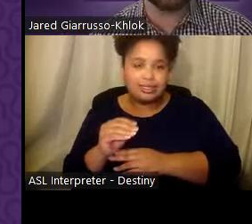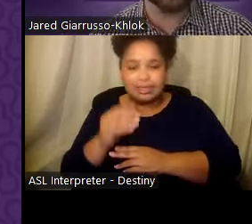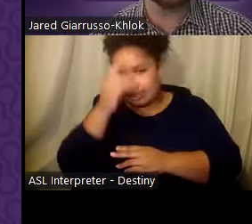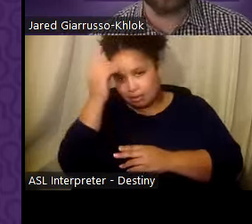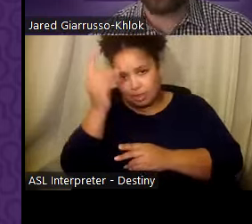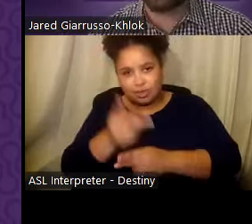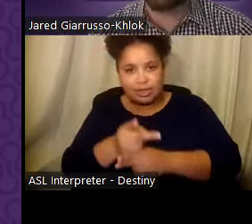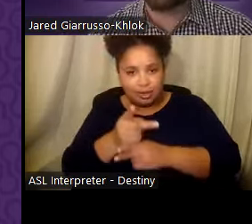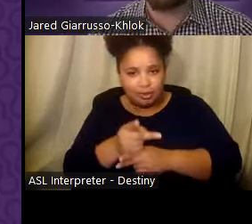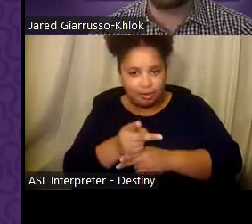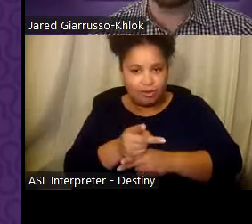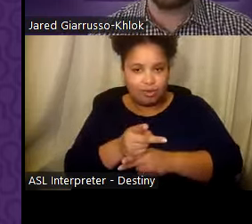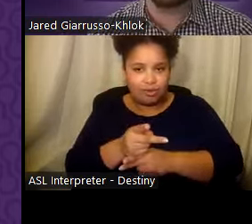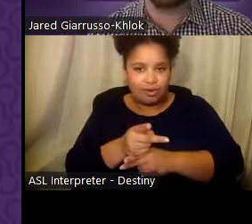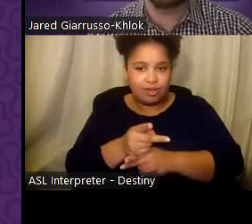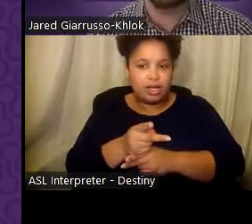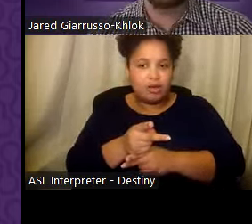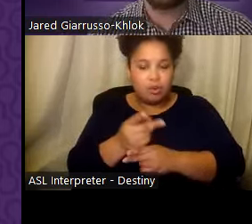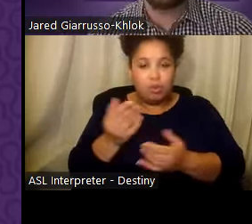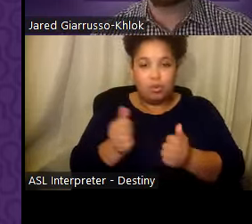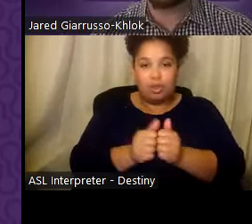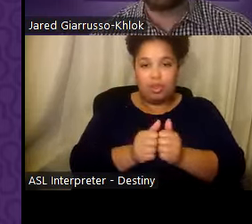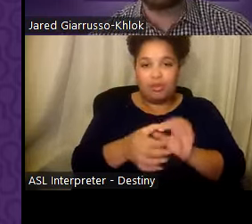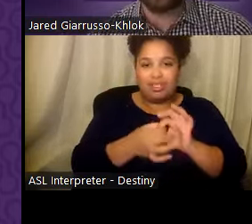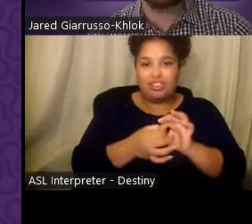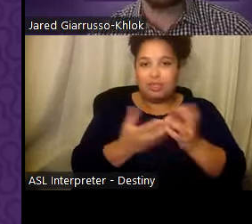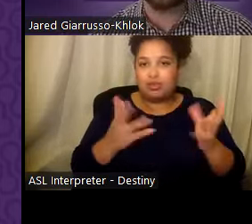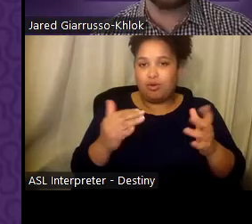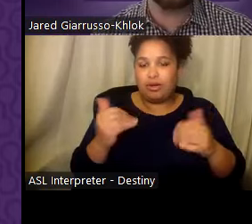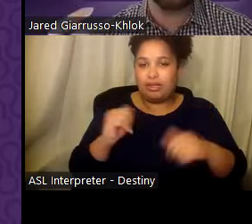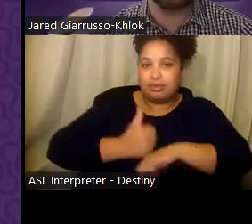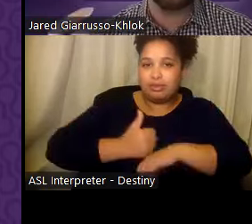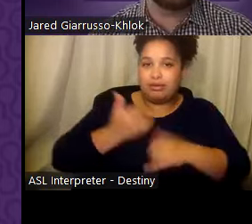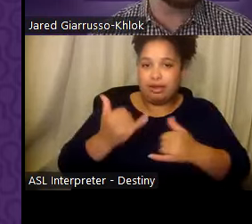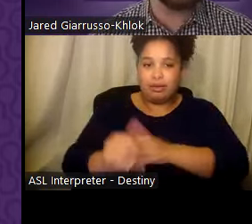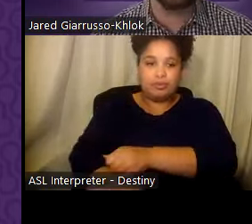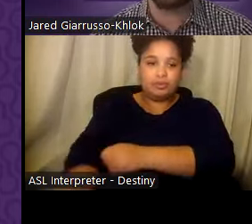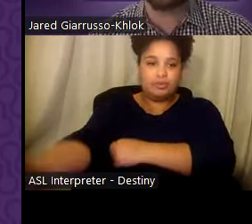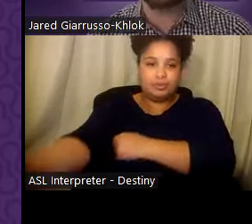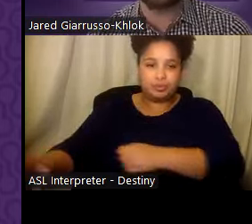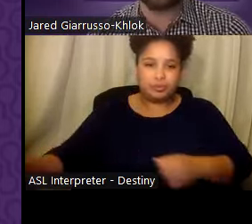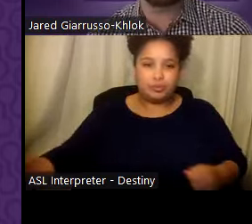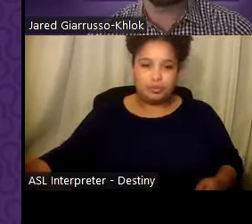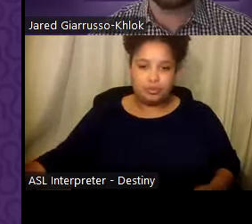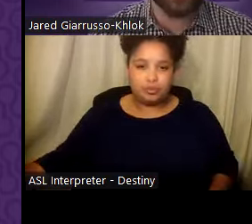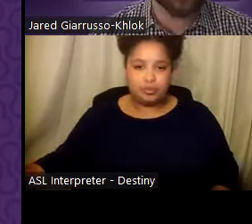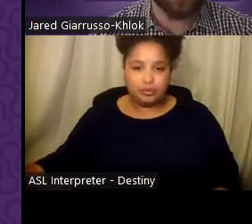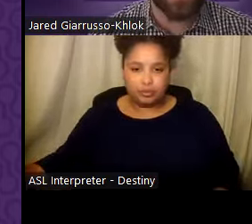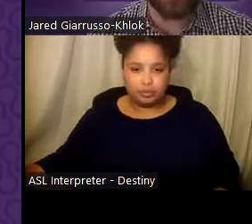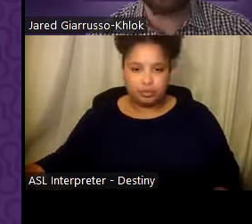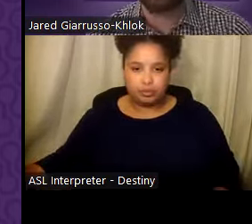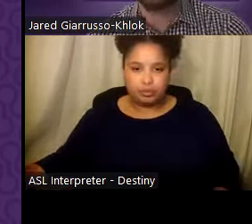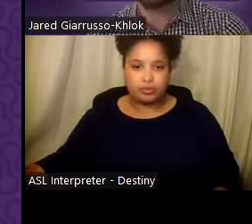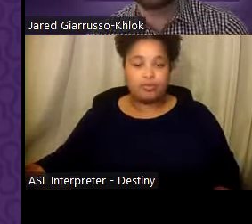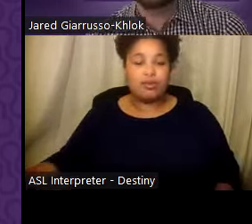the relationship that already exists. And then lastly, I think we're very much interested in how the CADCs can be